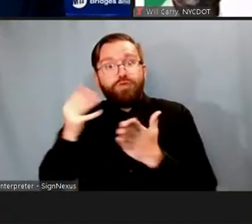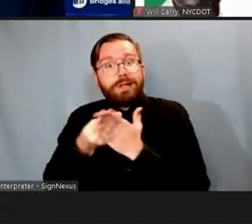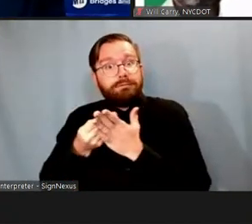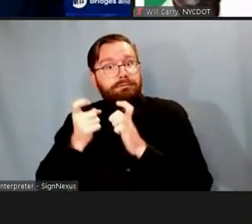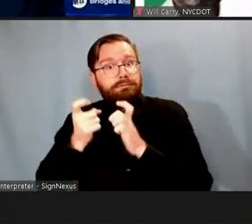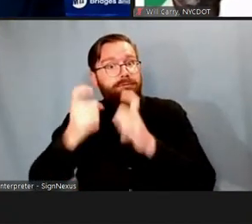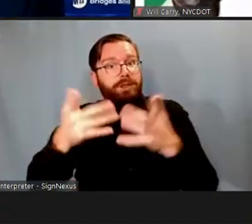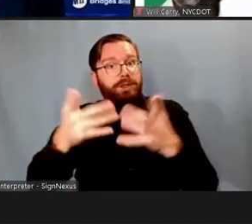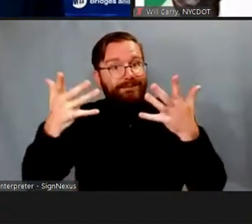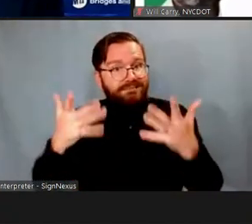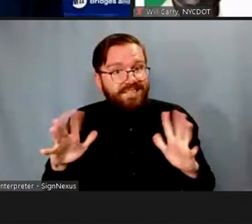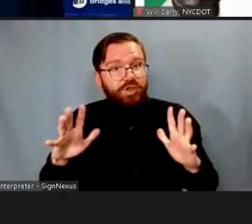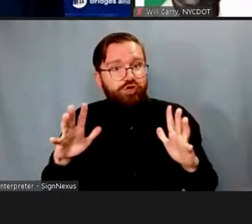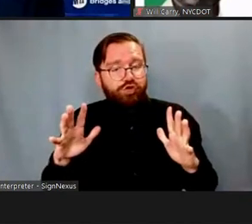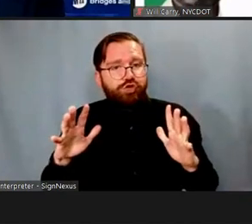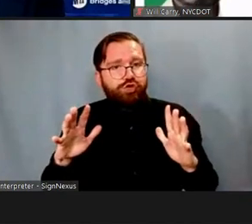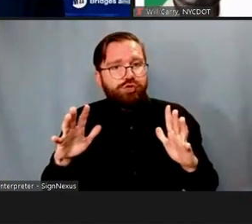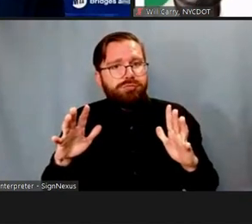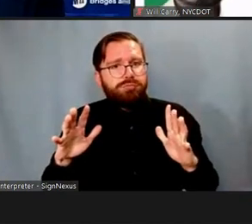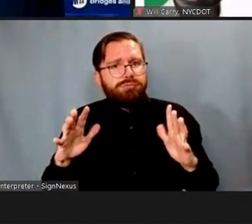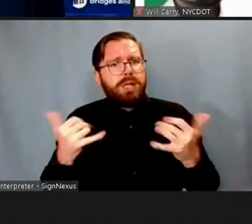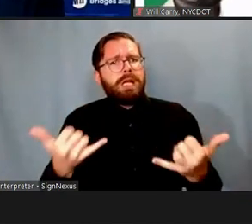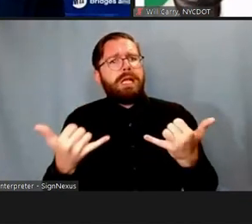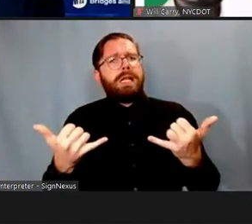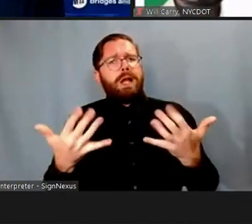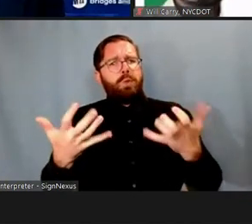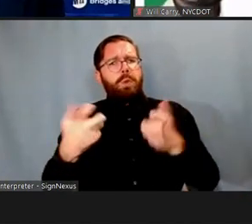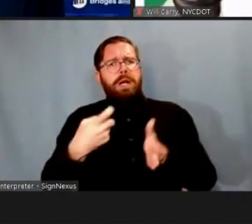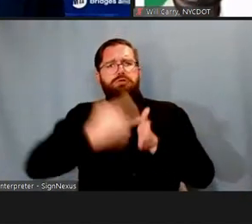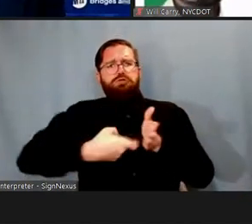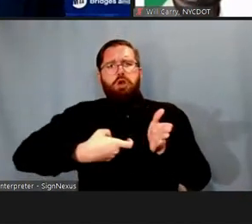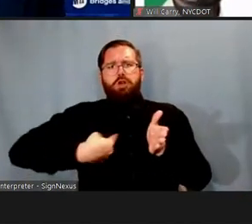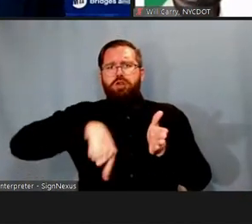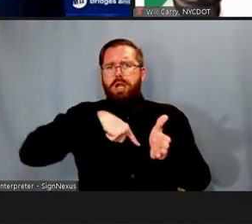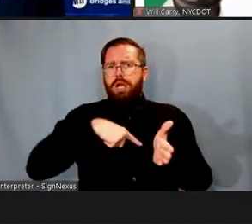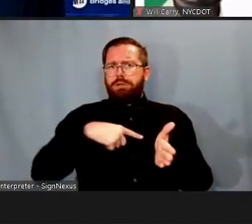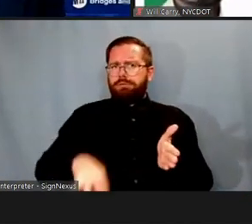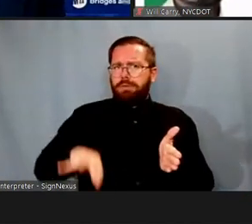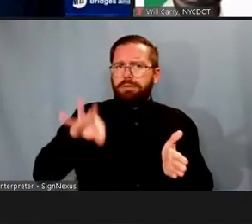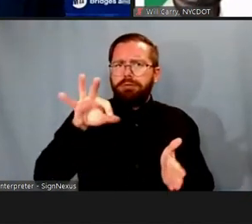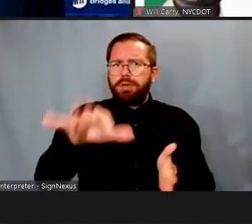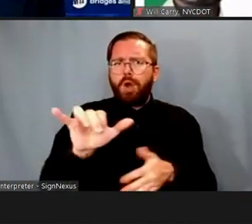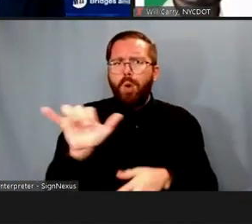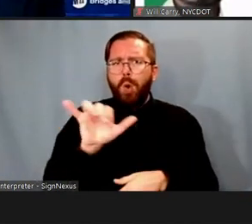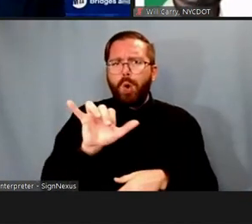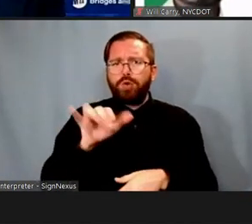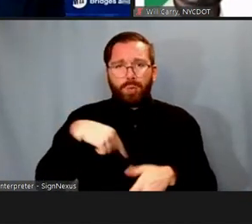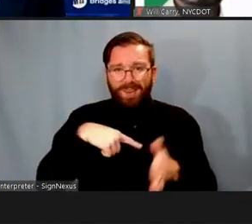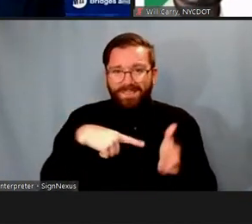money why do you want to attack us we can't afford it